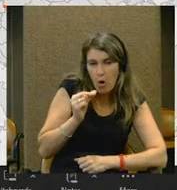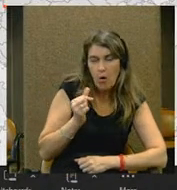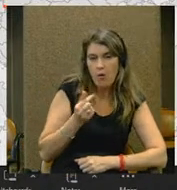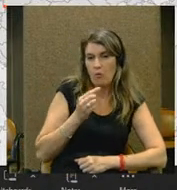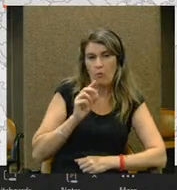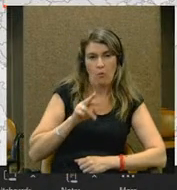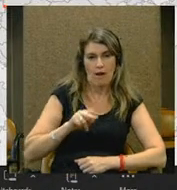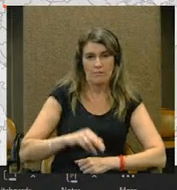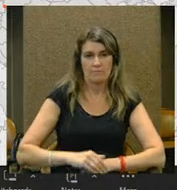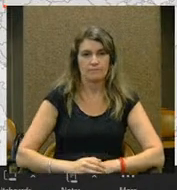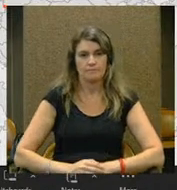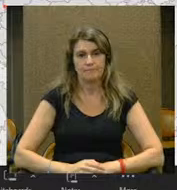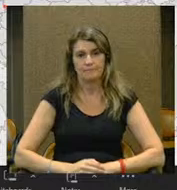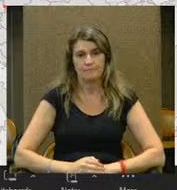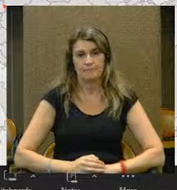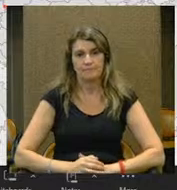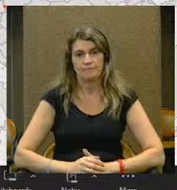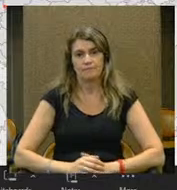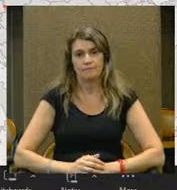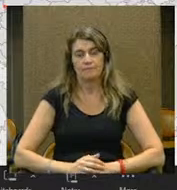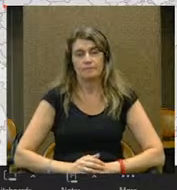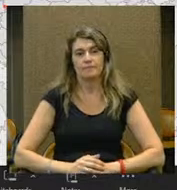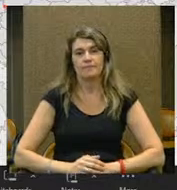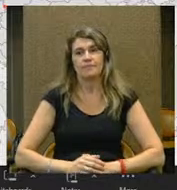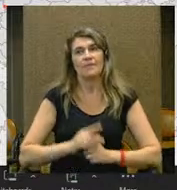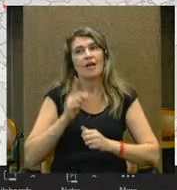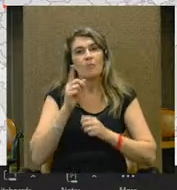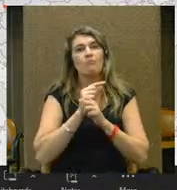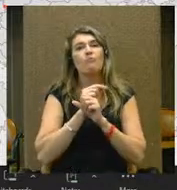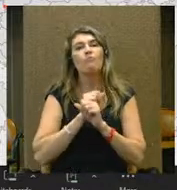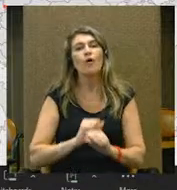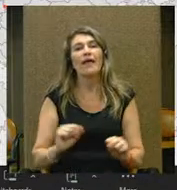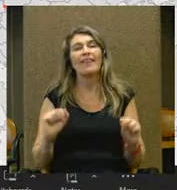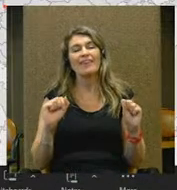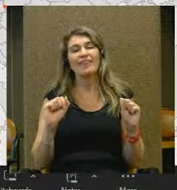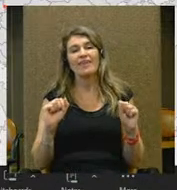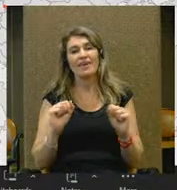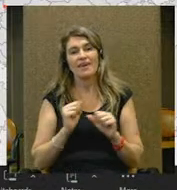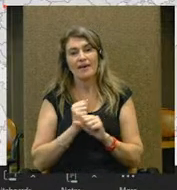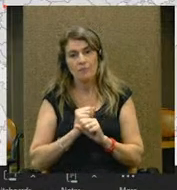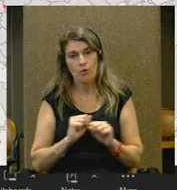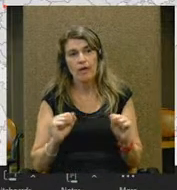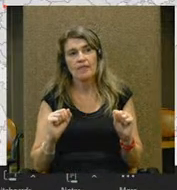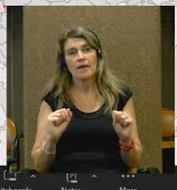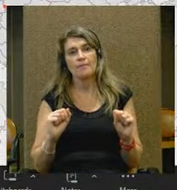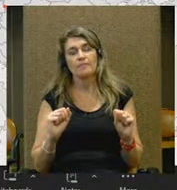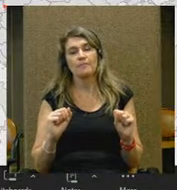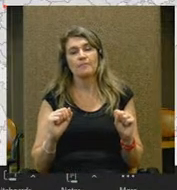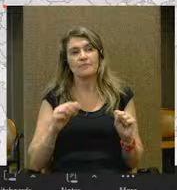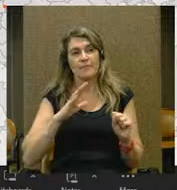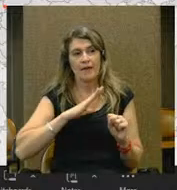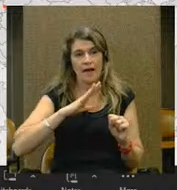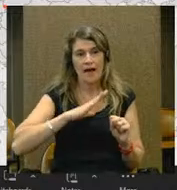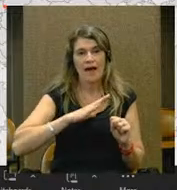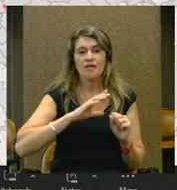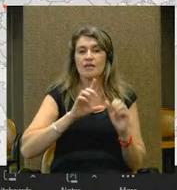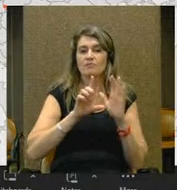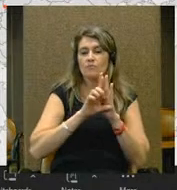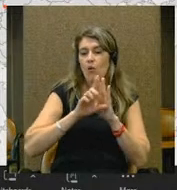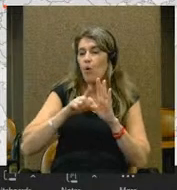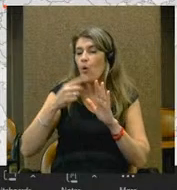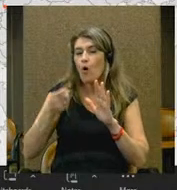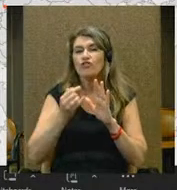But it is possible that the production of synthetic opioids could occur at a wider scale in Europe. And what the map